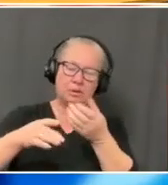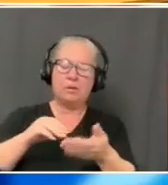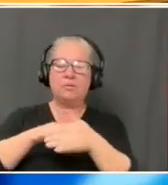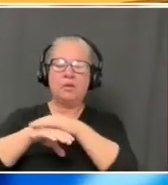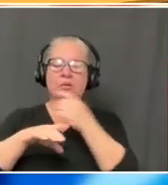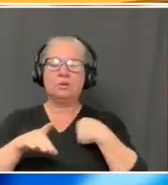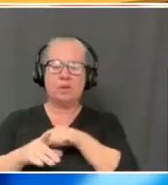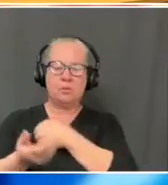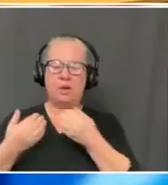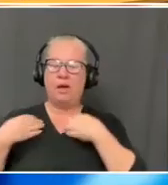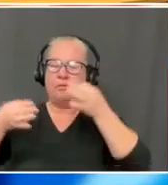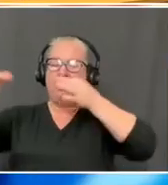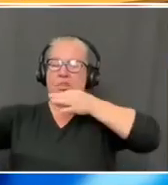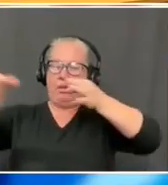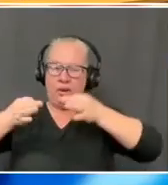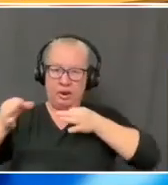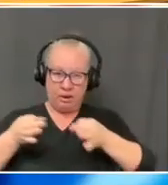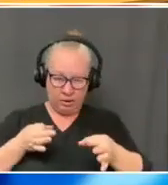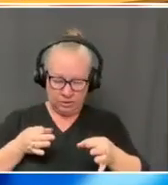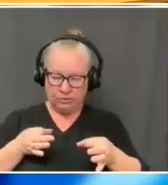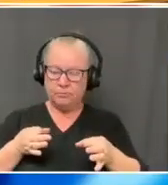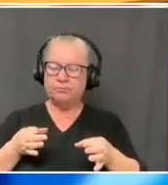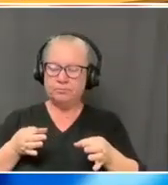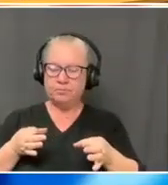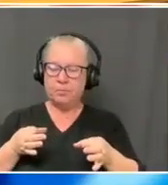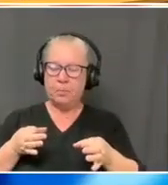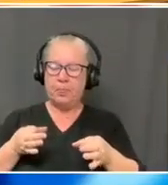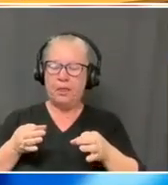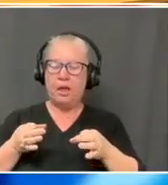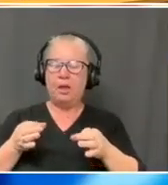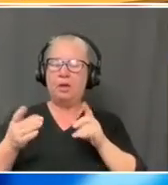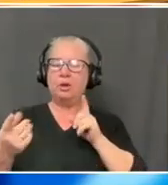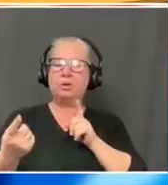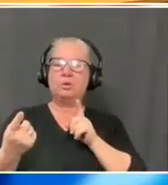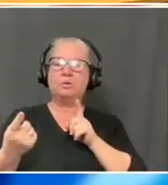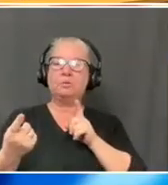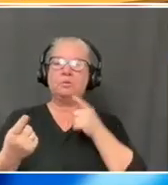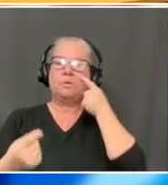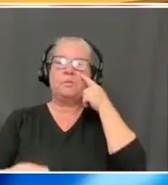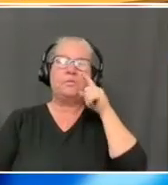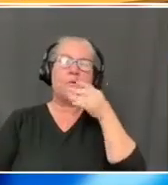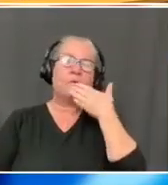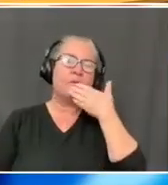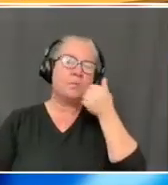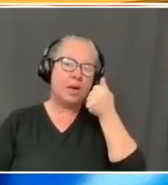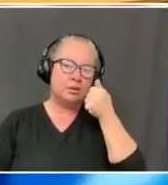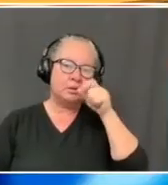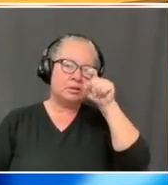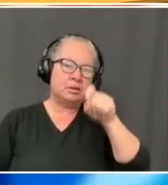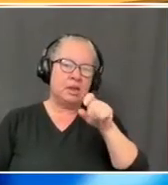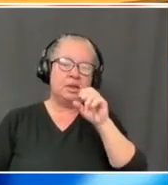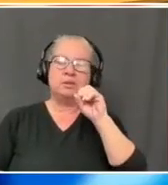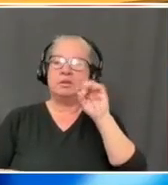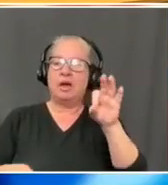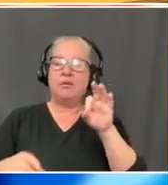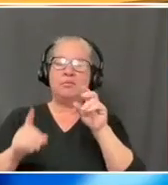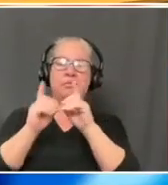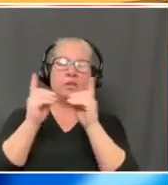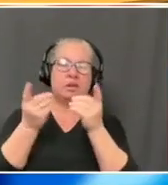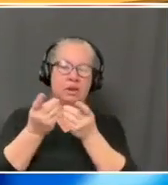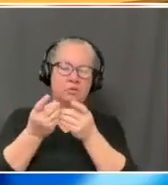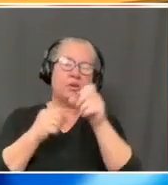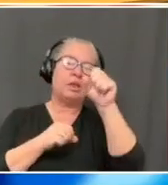have to meet the best needs of the district. But really, it's meant to protect the district financially.